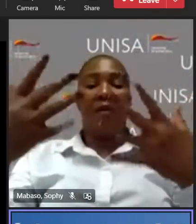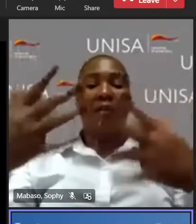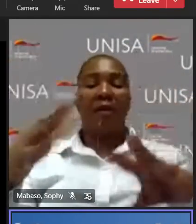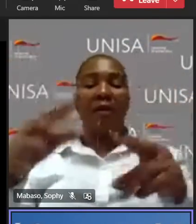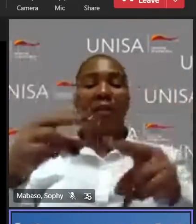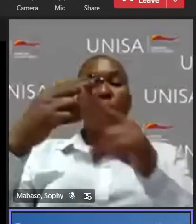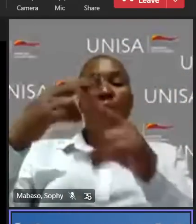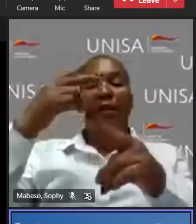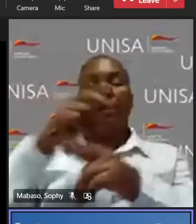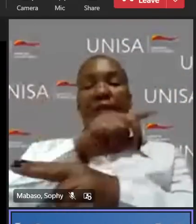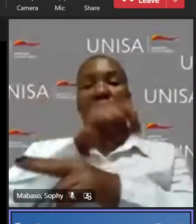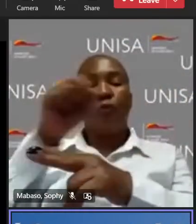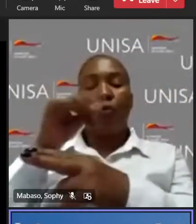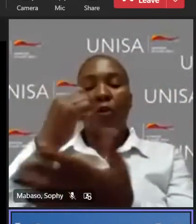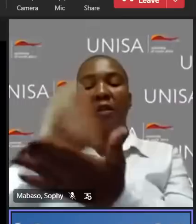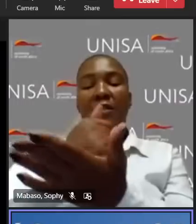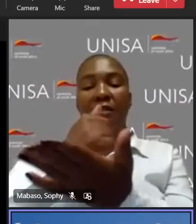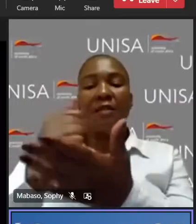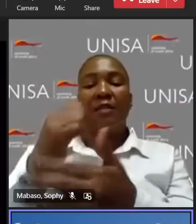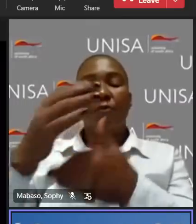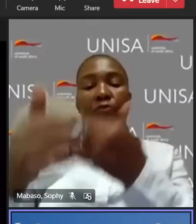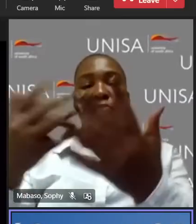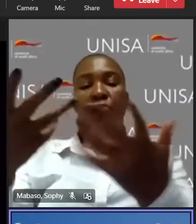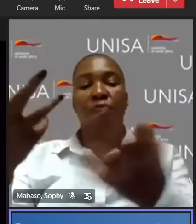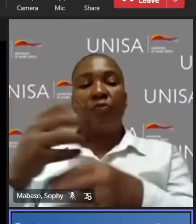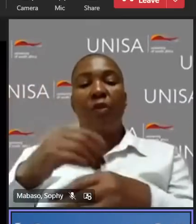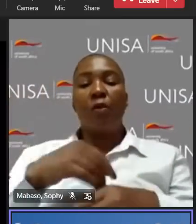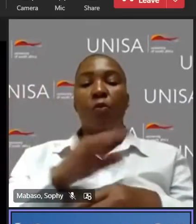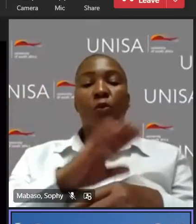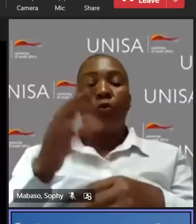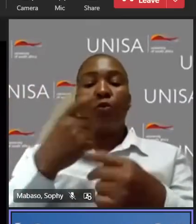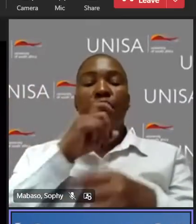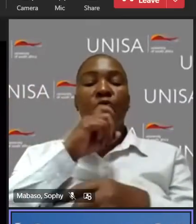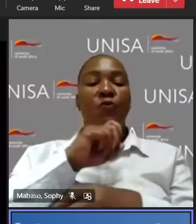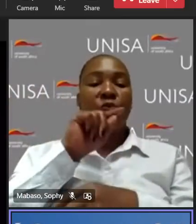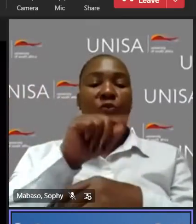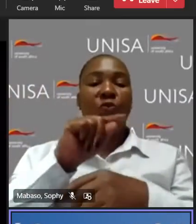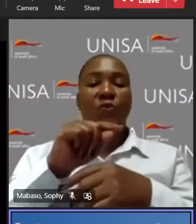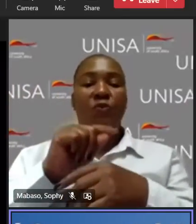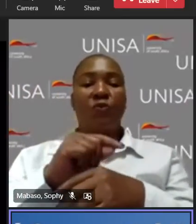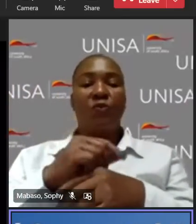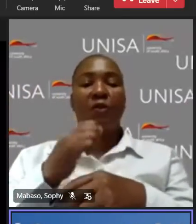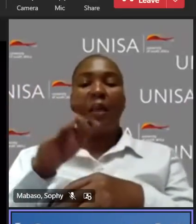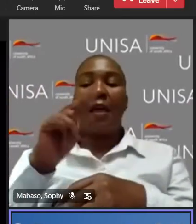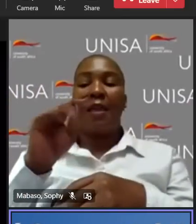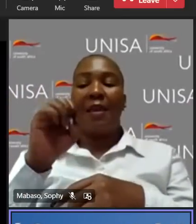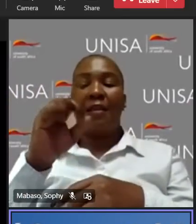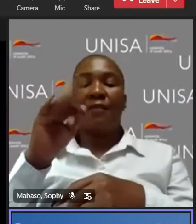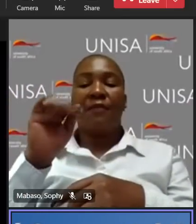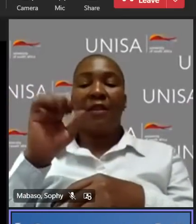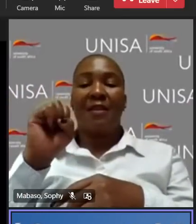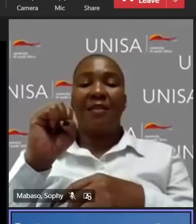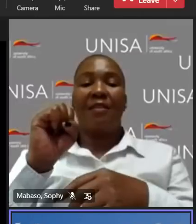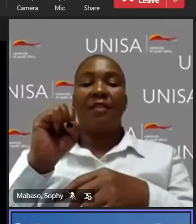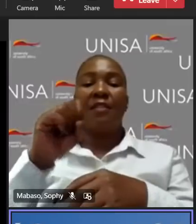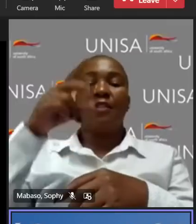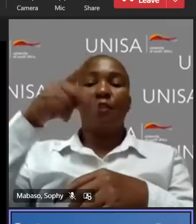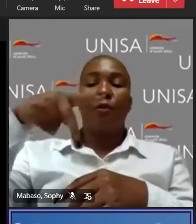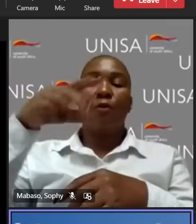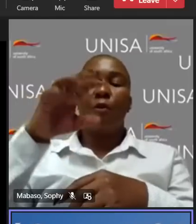finalizing registration and so on. We do not use the MyNSFAS portal and so on to activate,